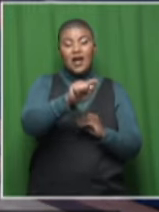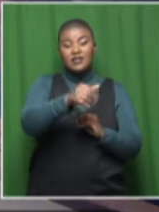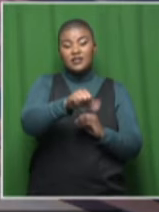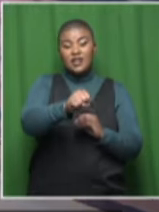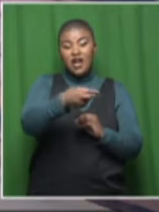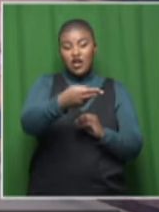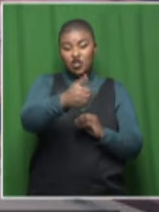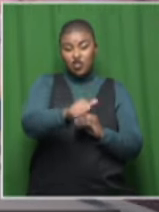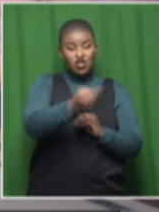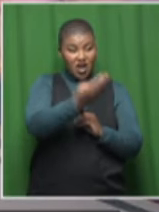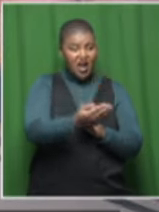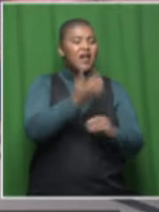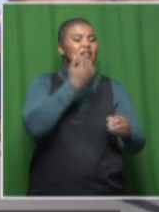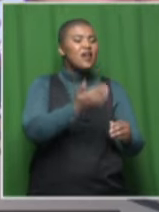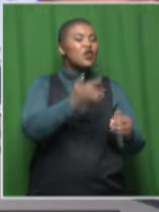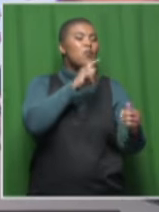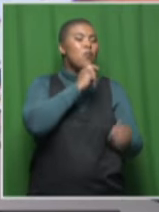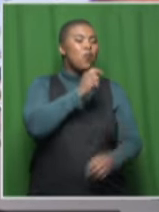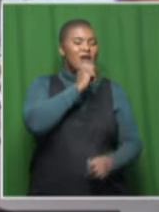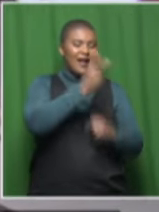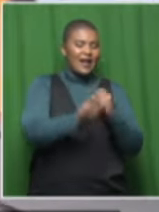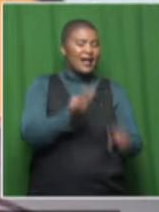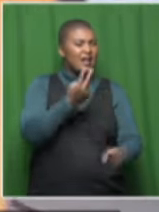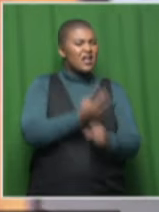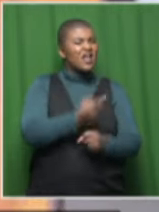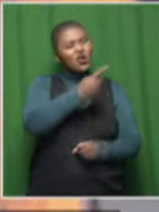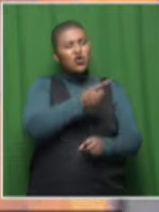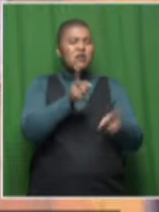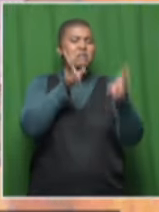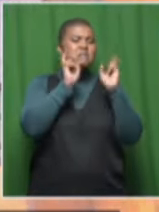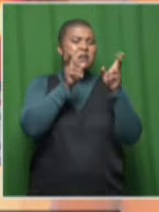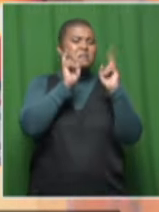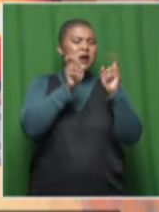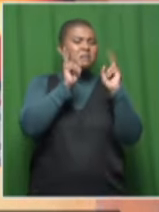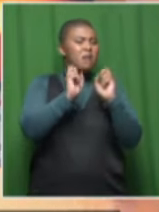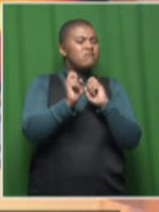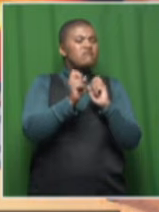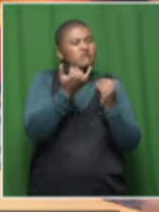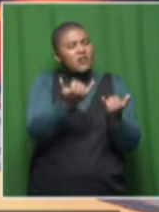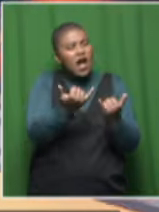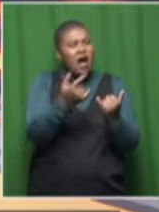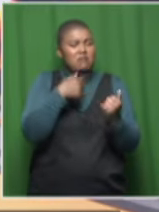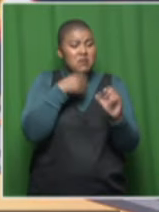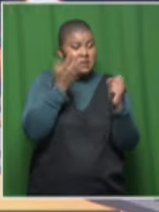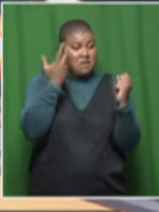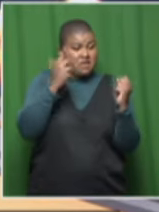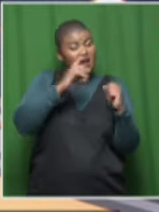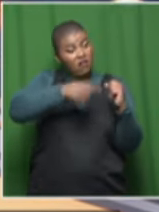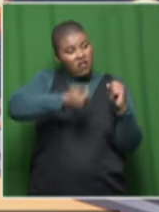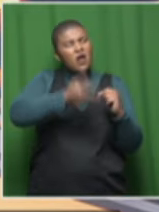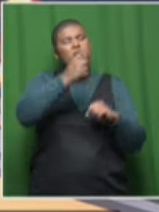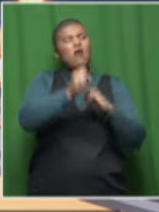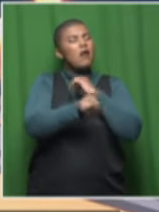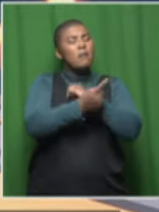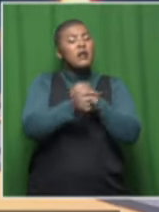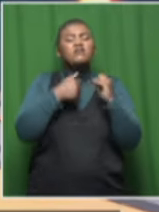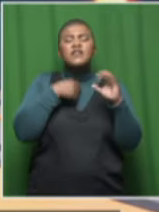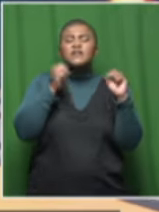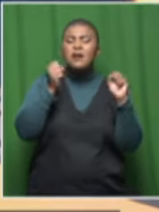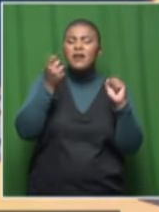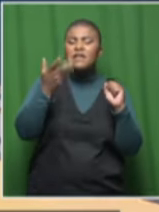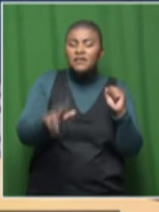Natasha, very good morning to you once again. What have you observed since the last time we had a conversation with you? We've been speaking to you since about